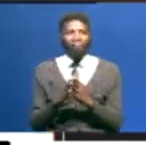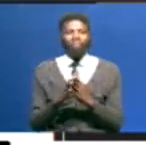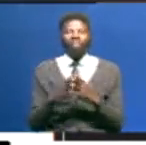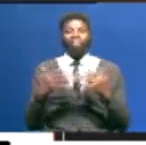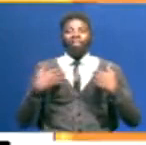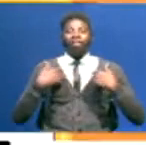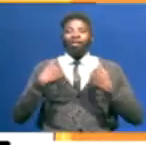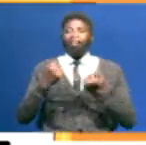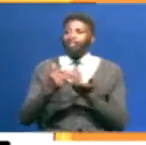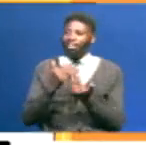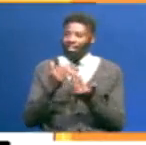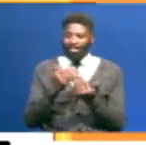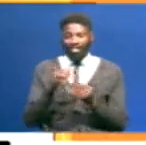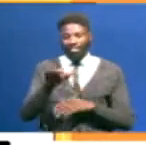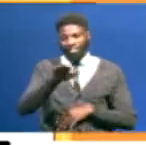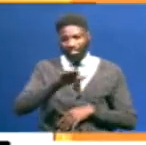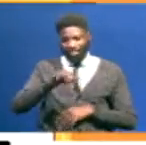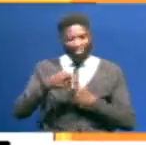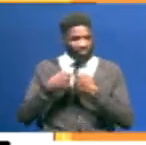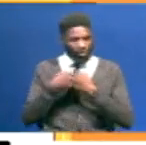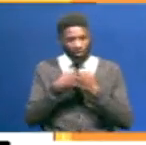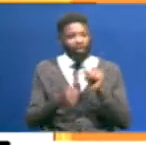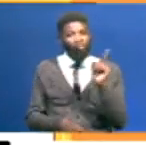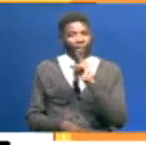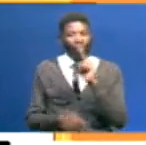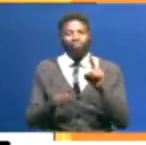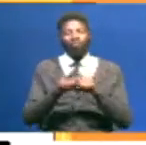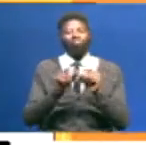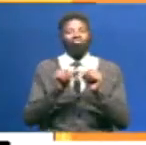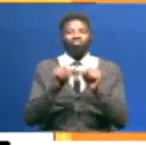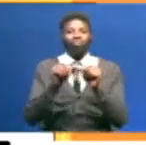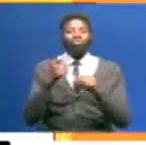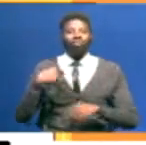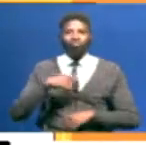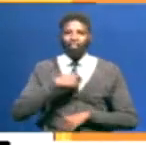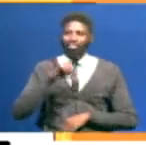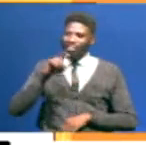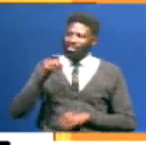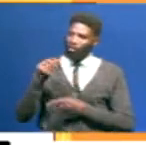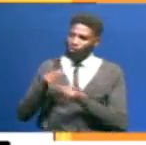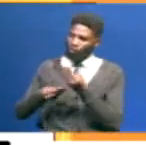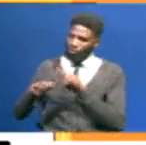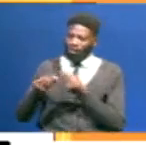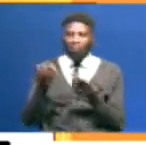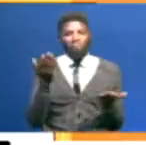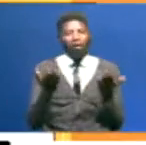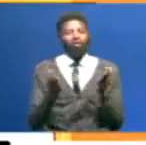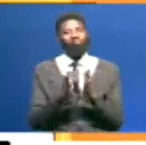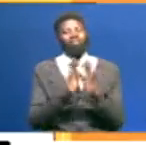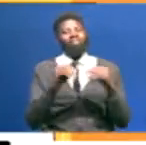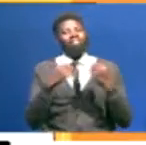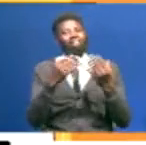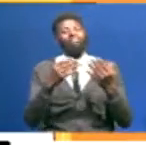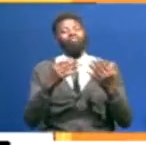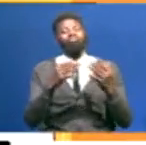was a challenging sector. And it still is. And we needed to balance the economics and provision of affordable healthcare. Right. I realized